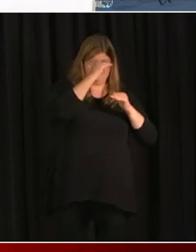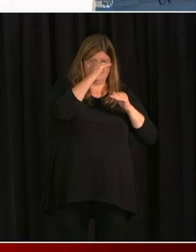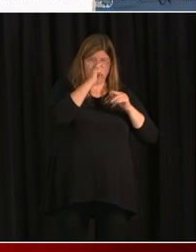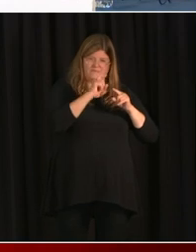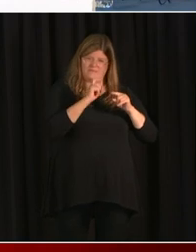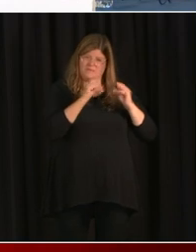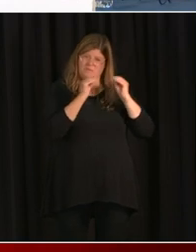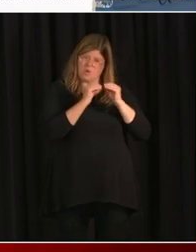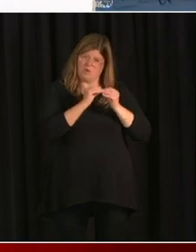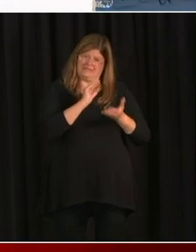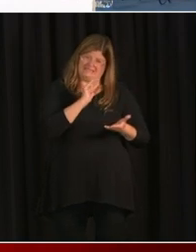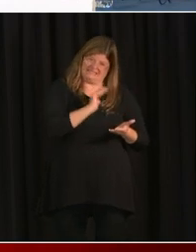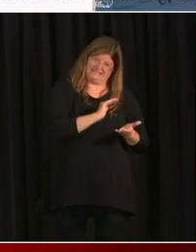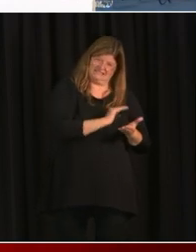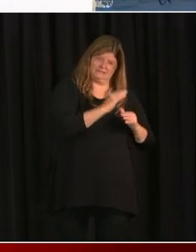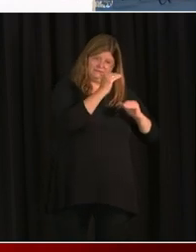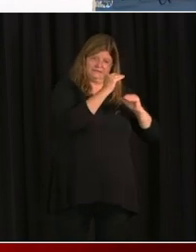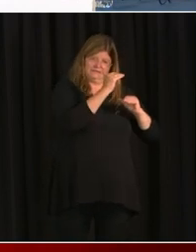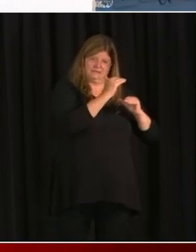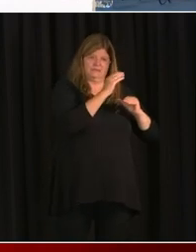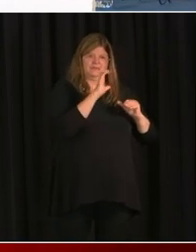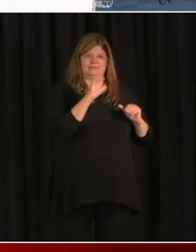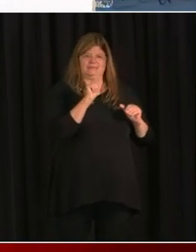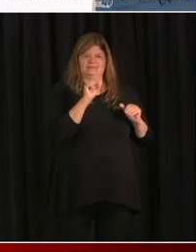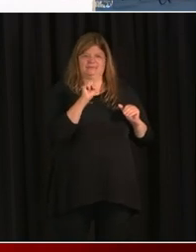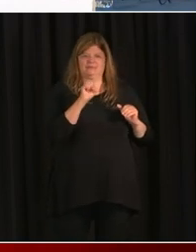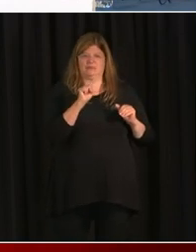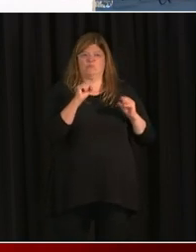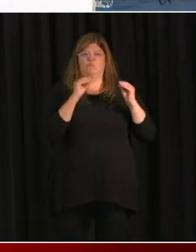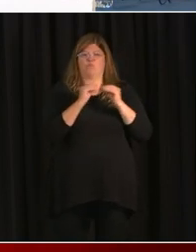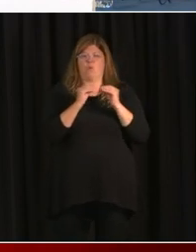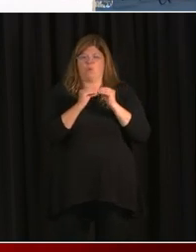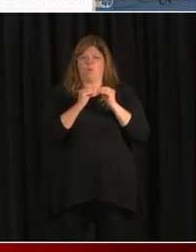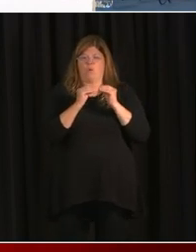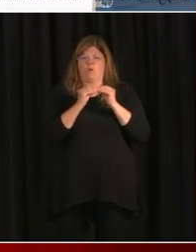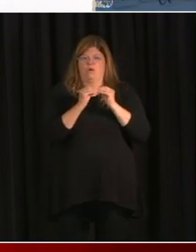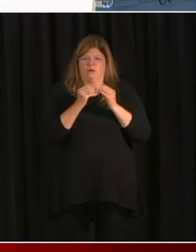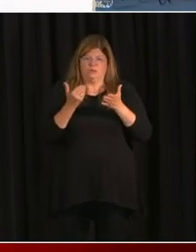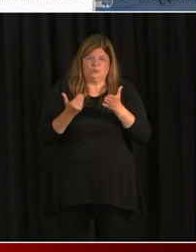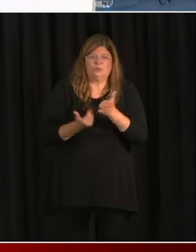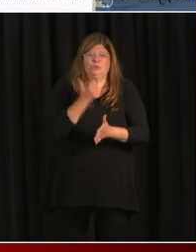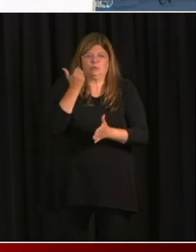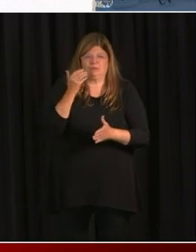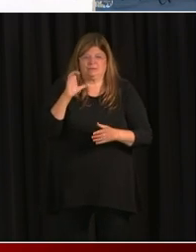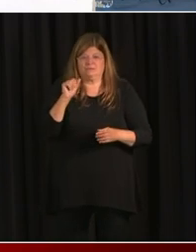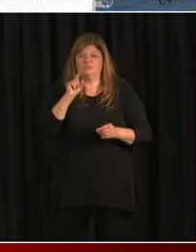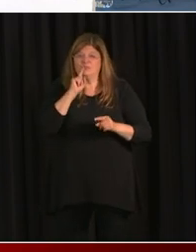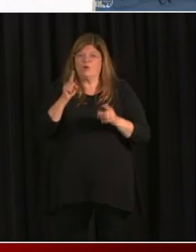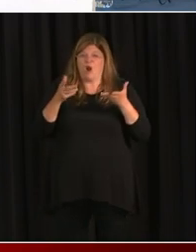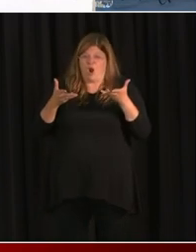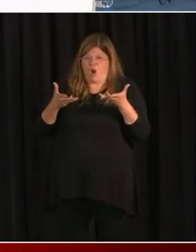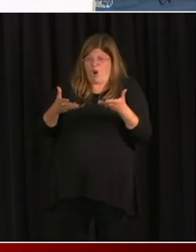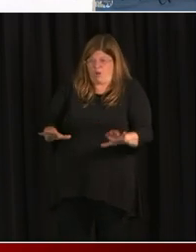and fewer cases, we're more likely to be able to have our new cases be people who were already in